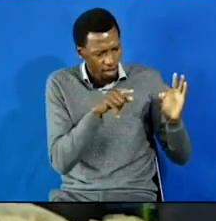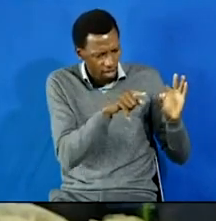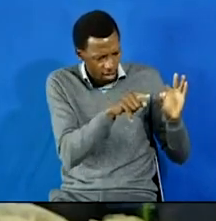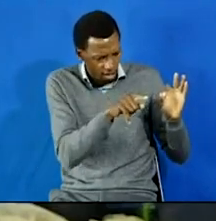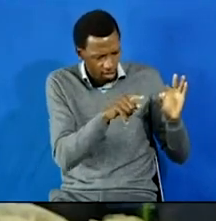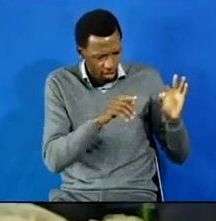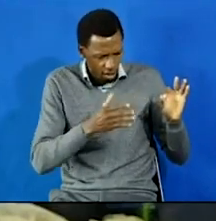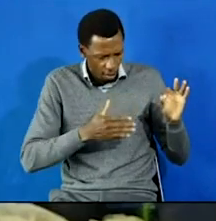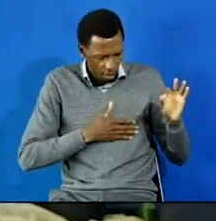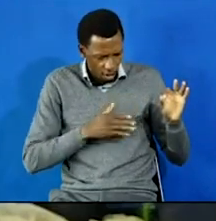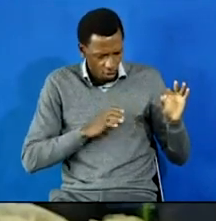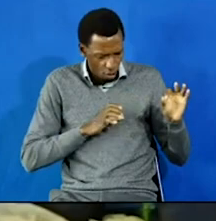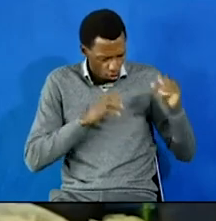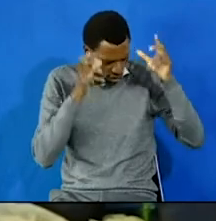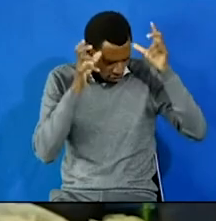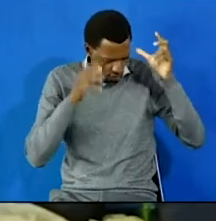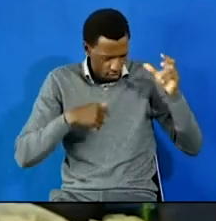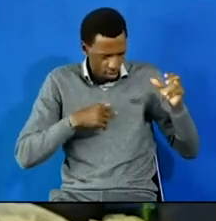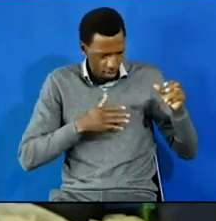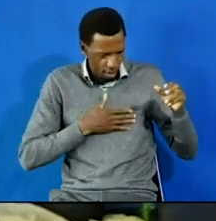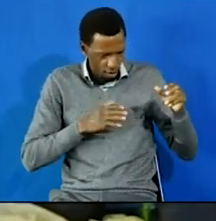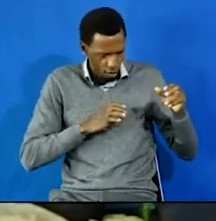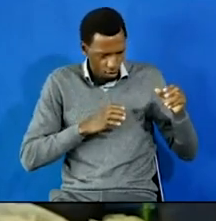bow down and worship me,